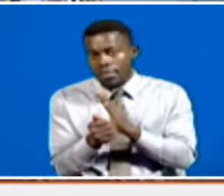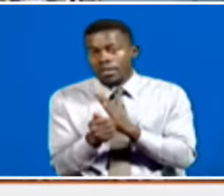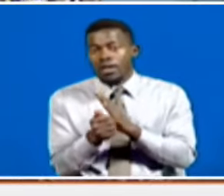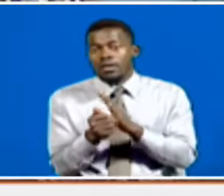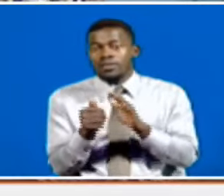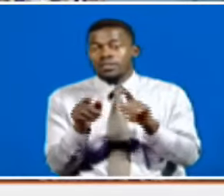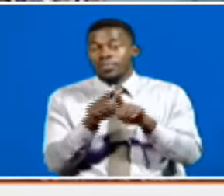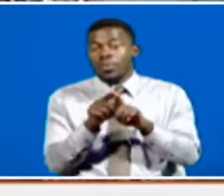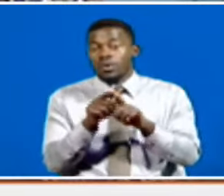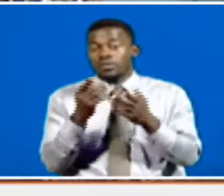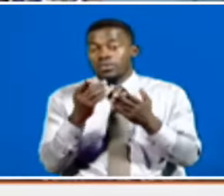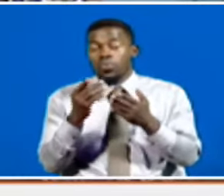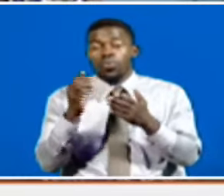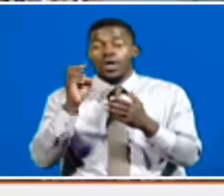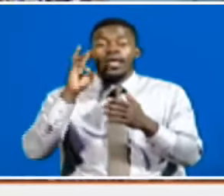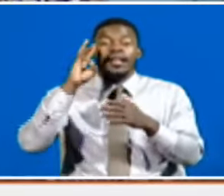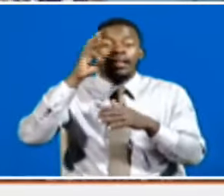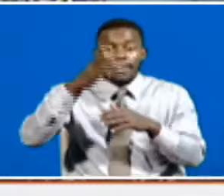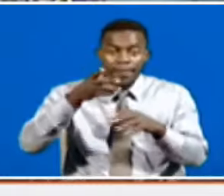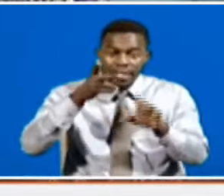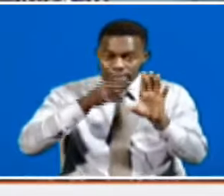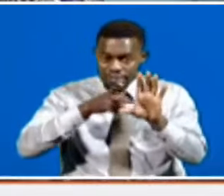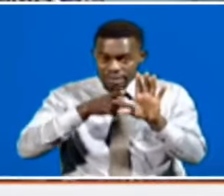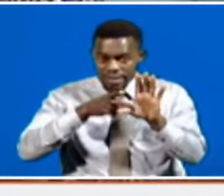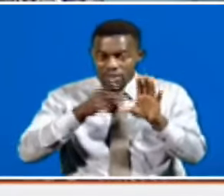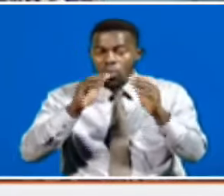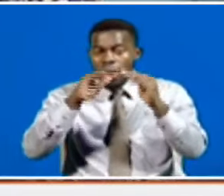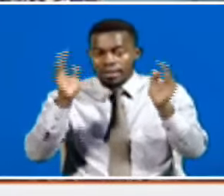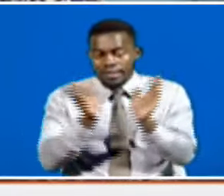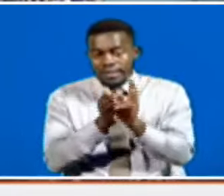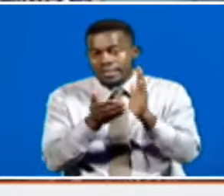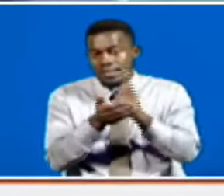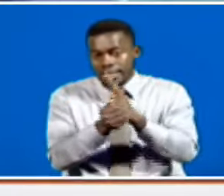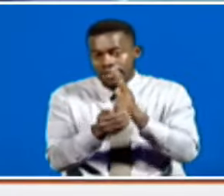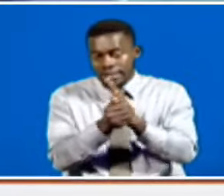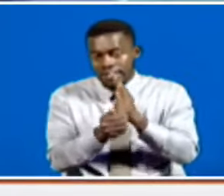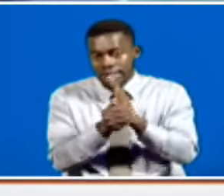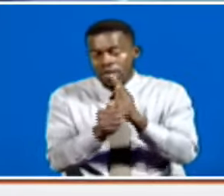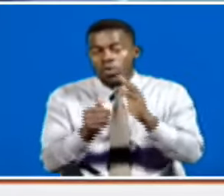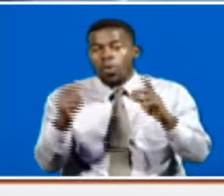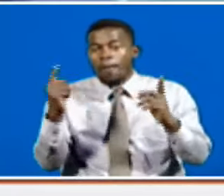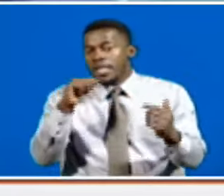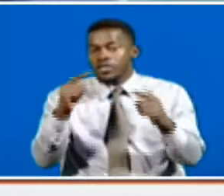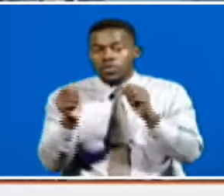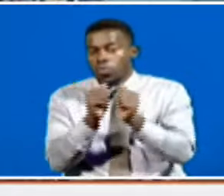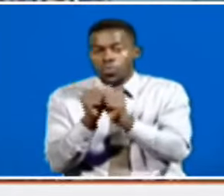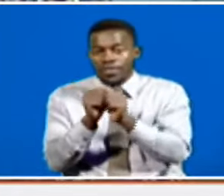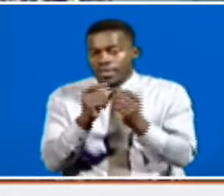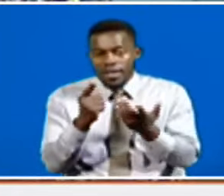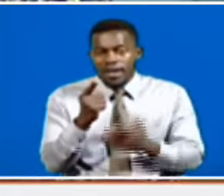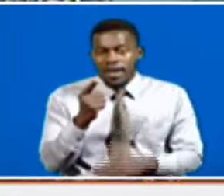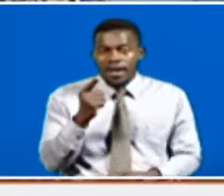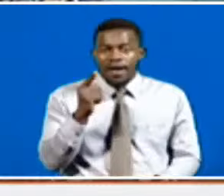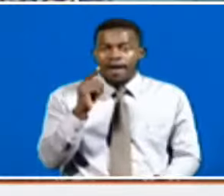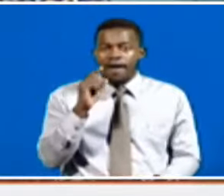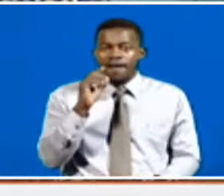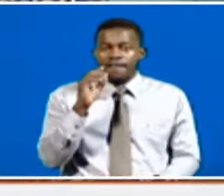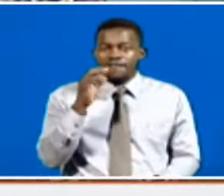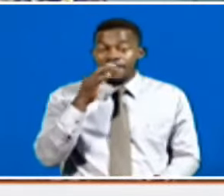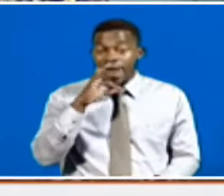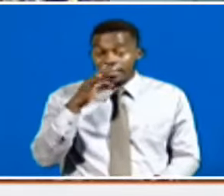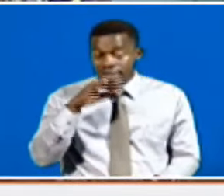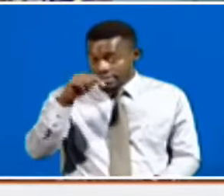will be participating in World Skills International competition in France this year. And we are